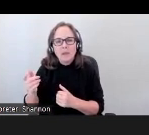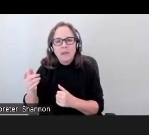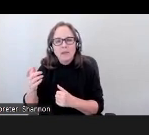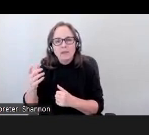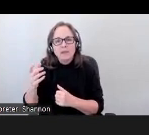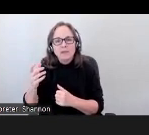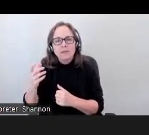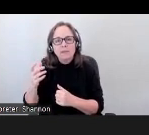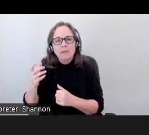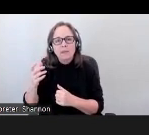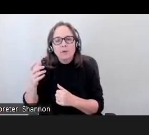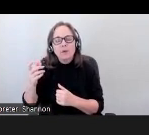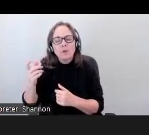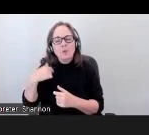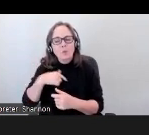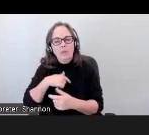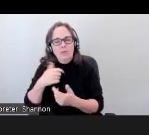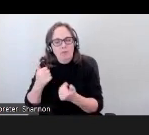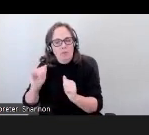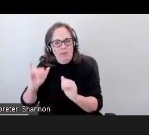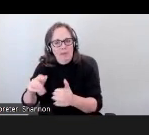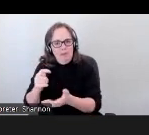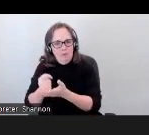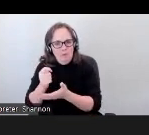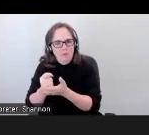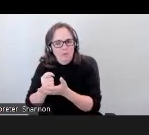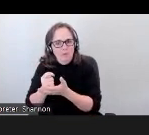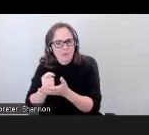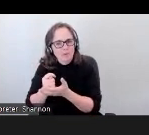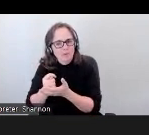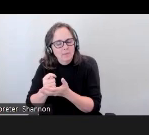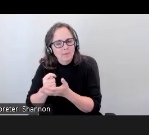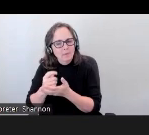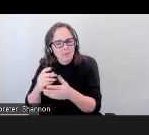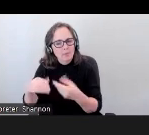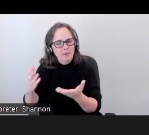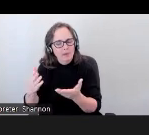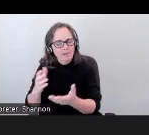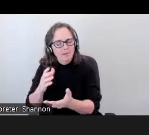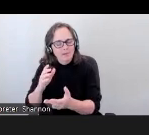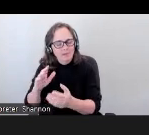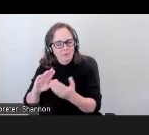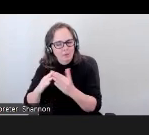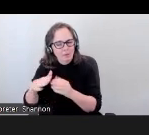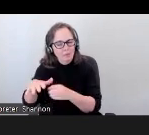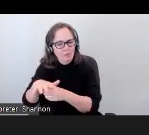of treatment, and we're glad to provide this cutting-edge therapy to our patients in our community.